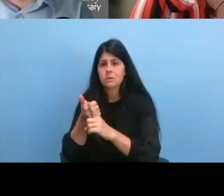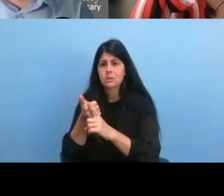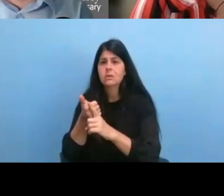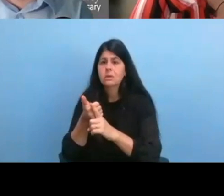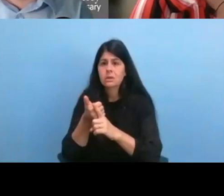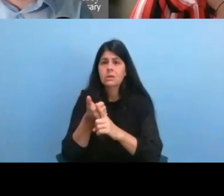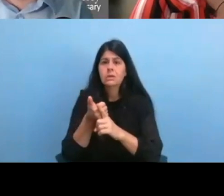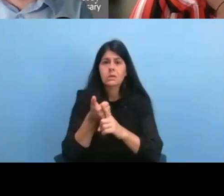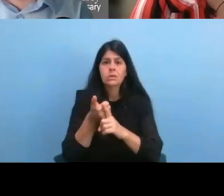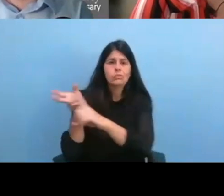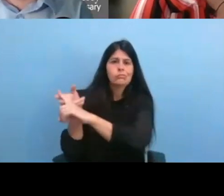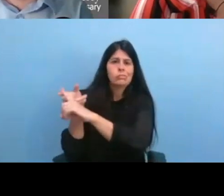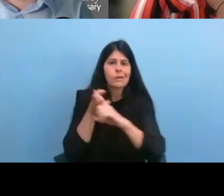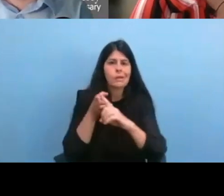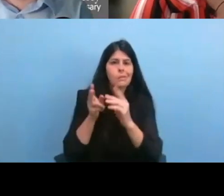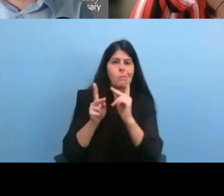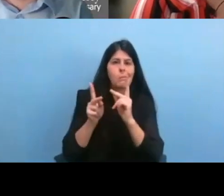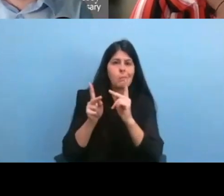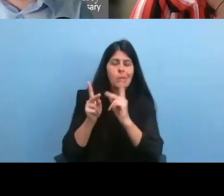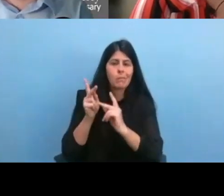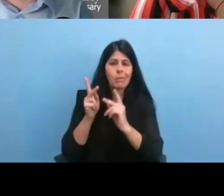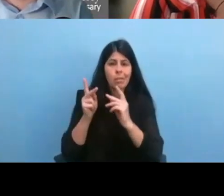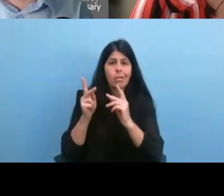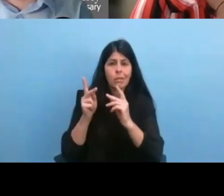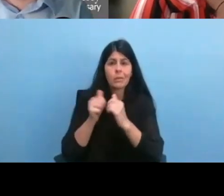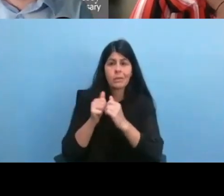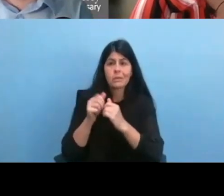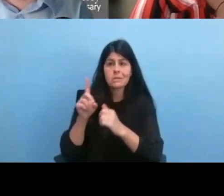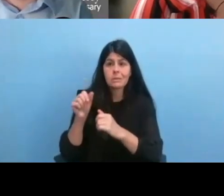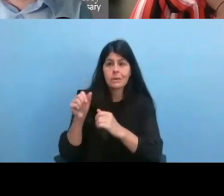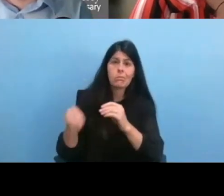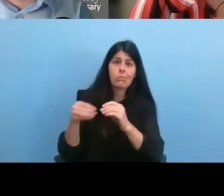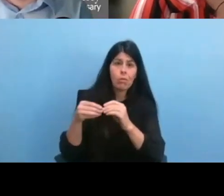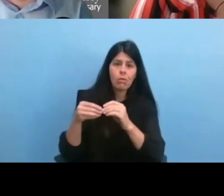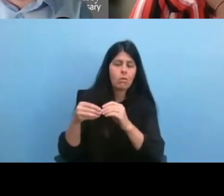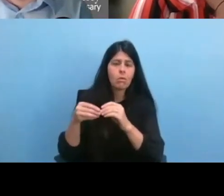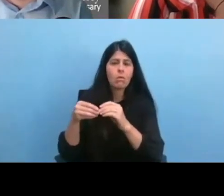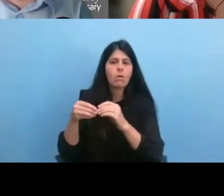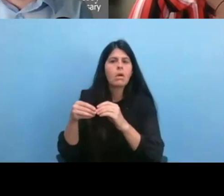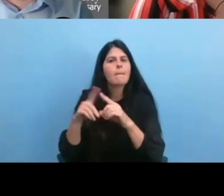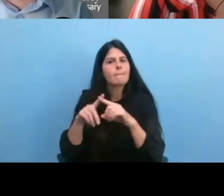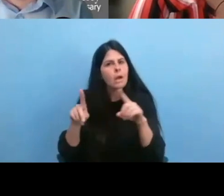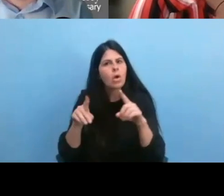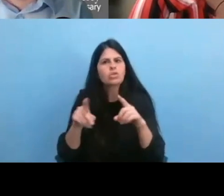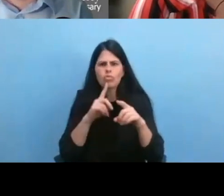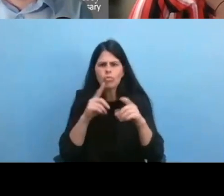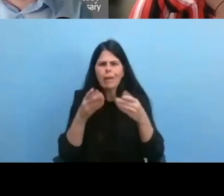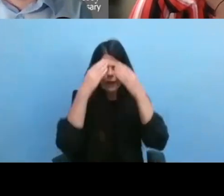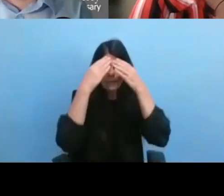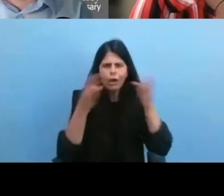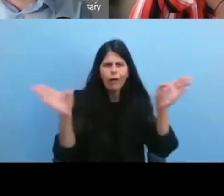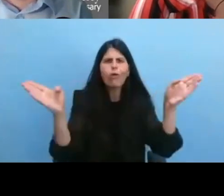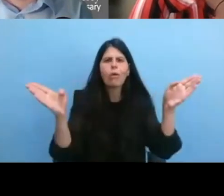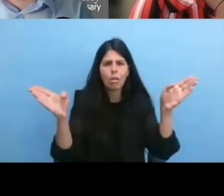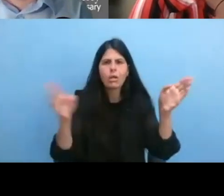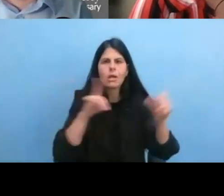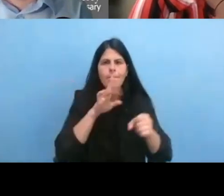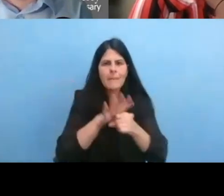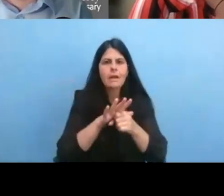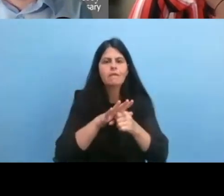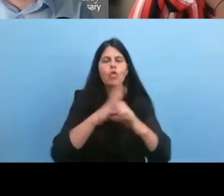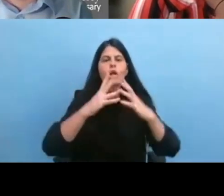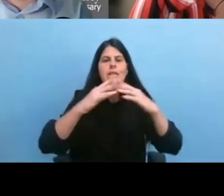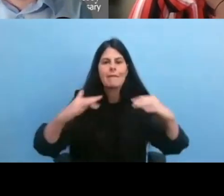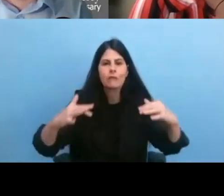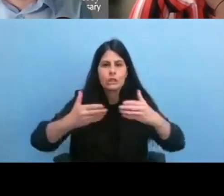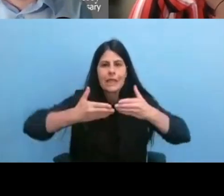into the organization. I think in general, they're more committed to diversity on the whole, improving representation